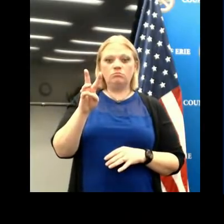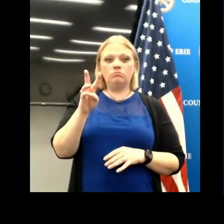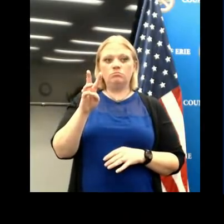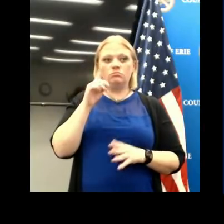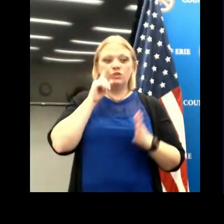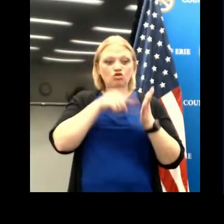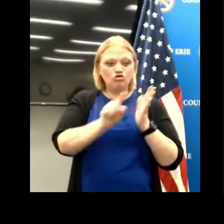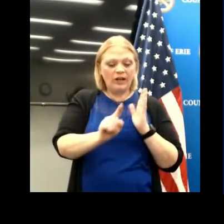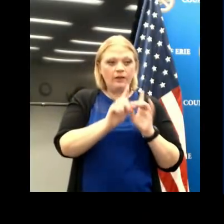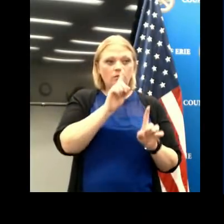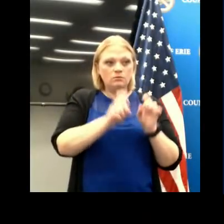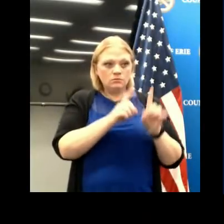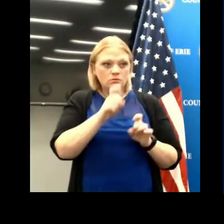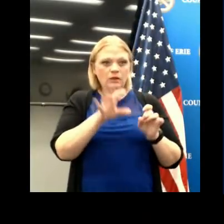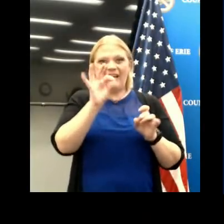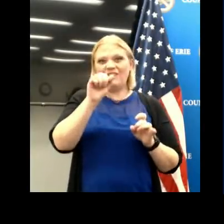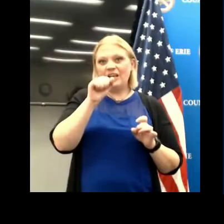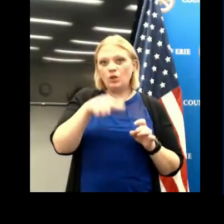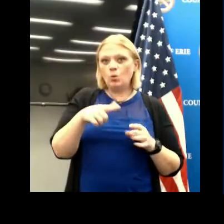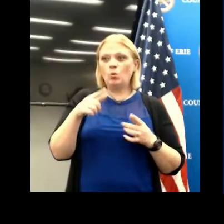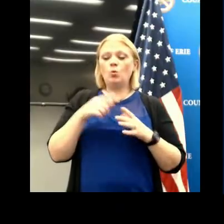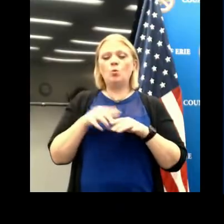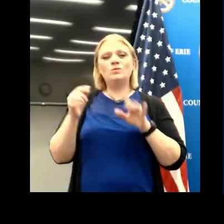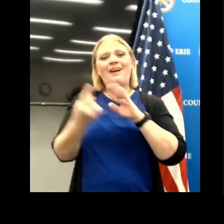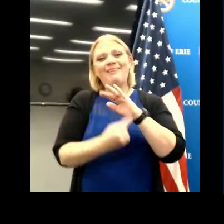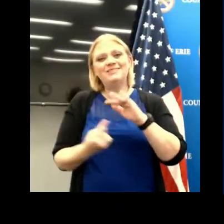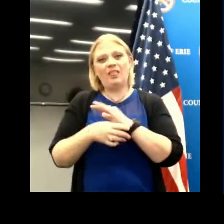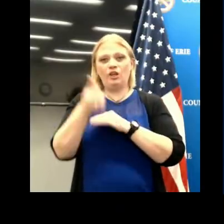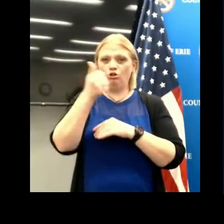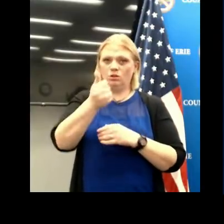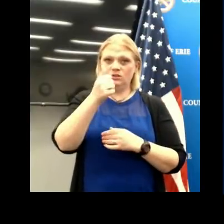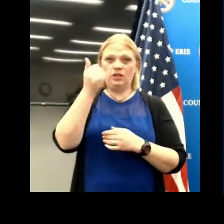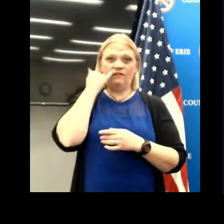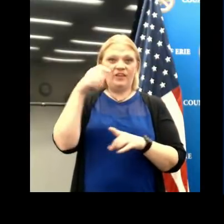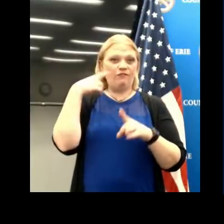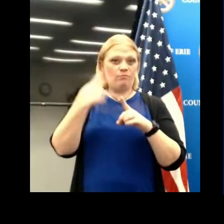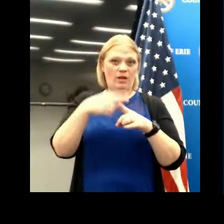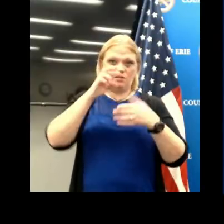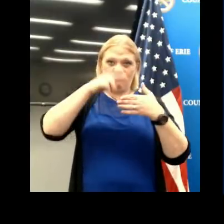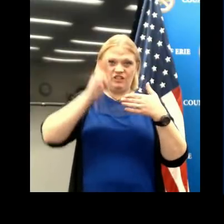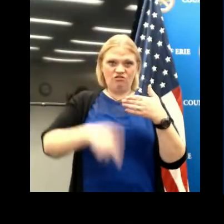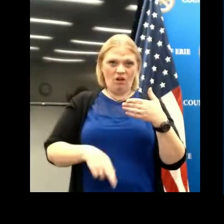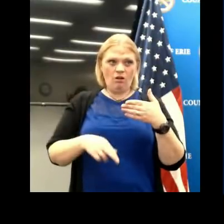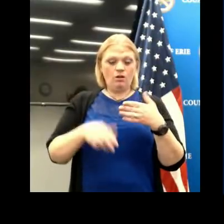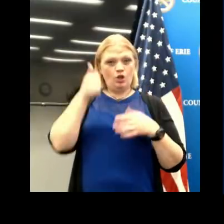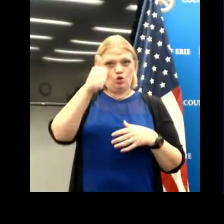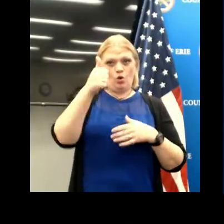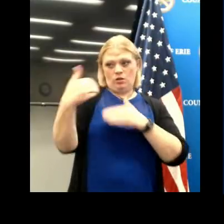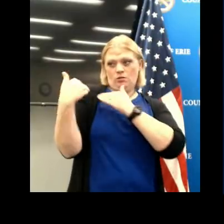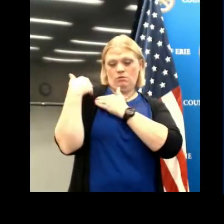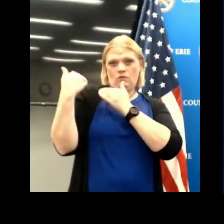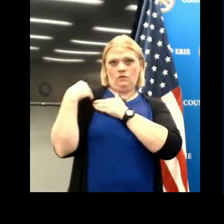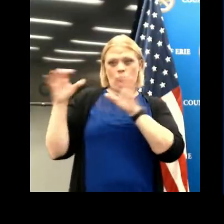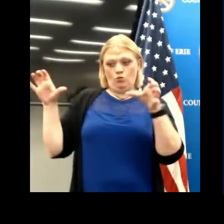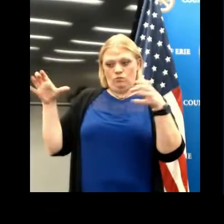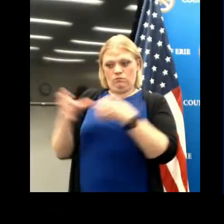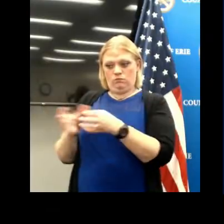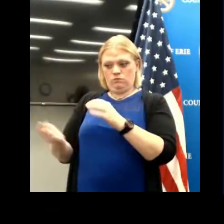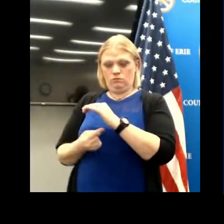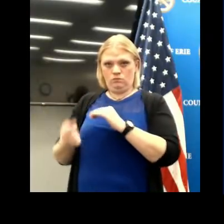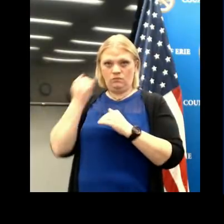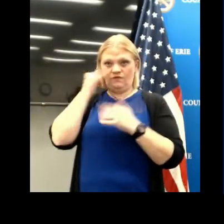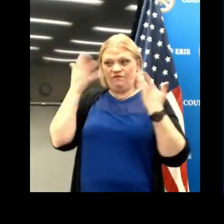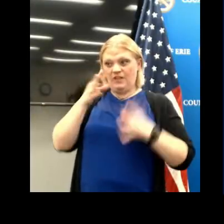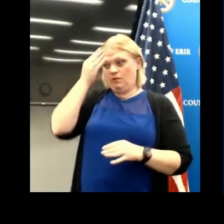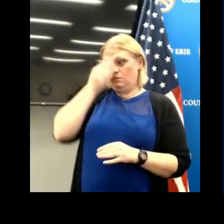in isolation if you have received a positive test result from your healthcare provider, and put yourself in quarantine if you've been told